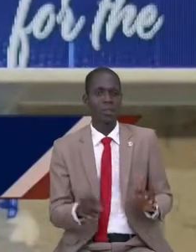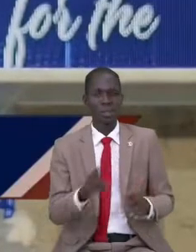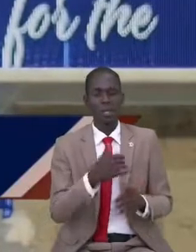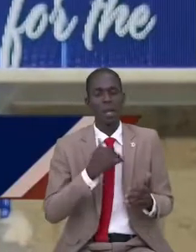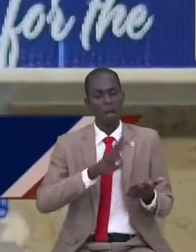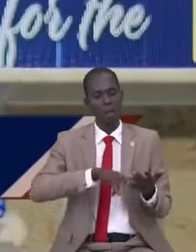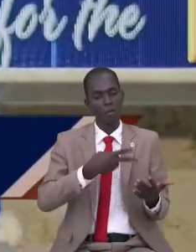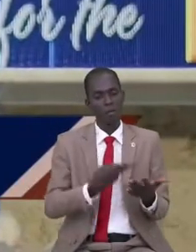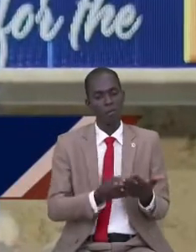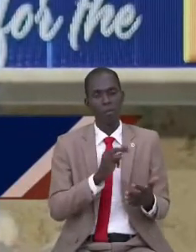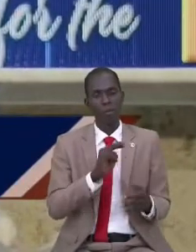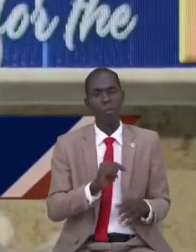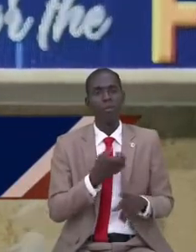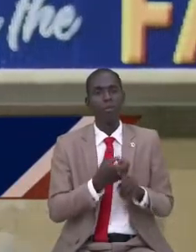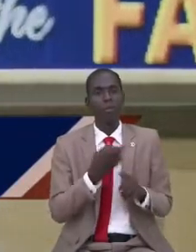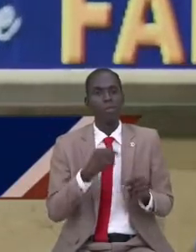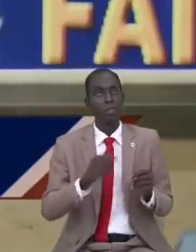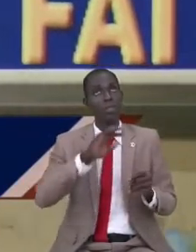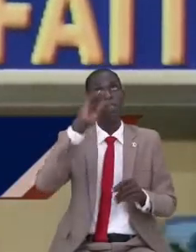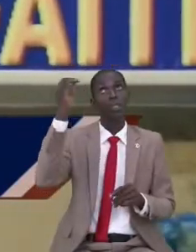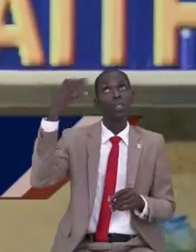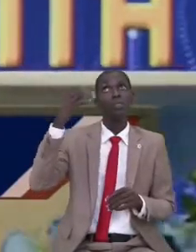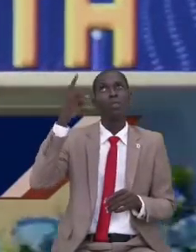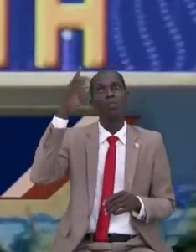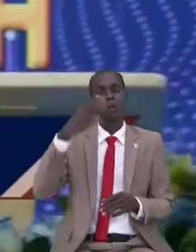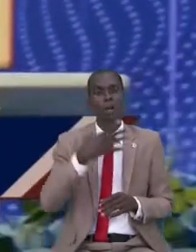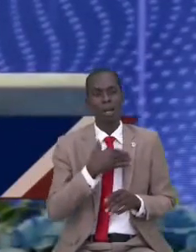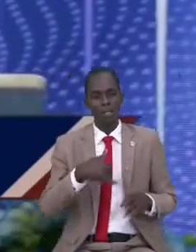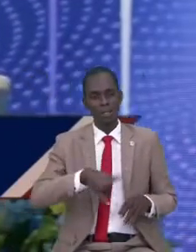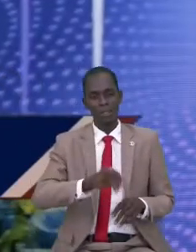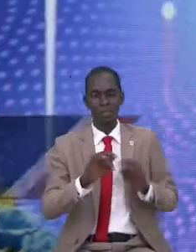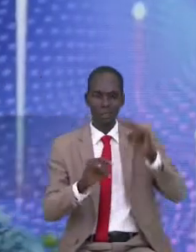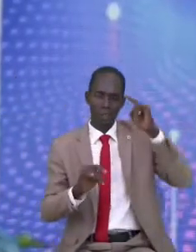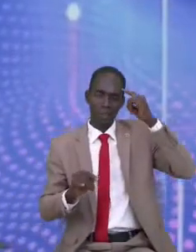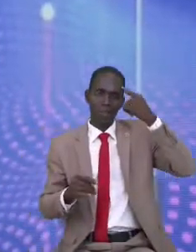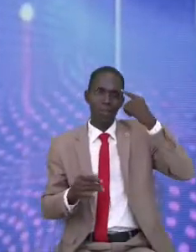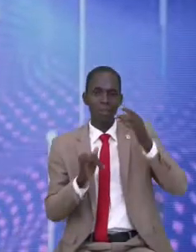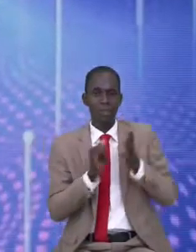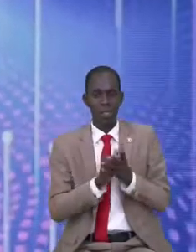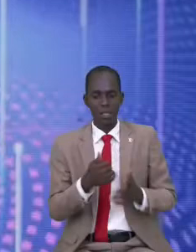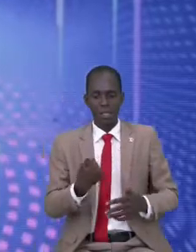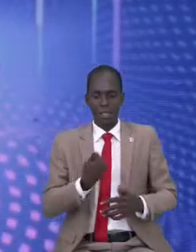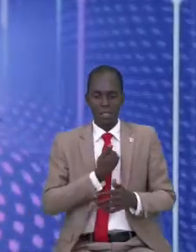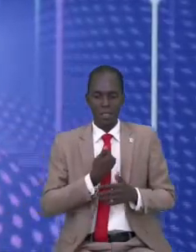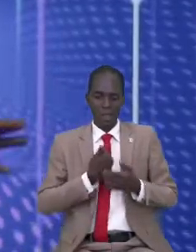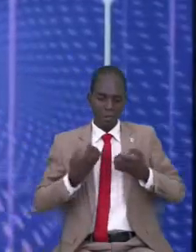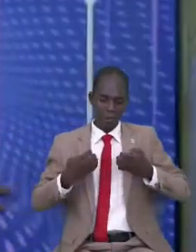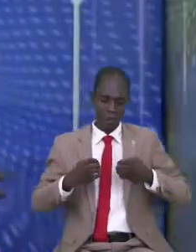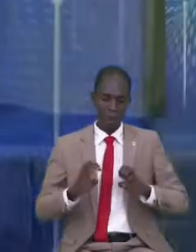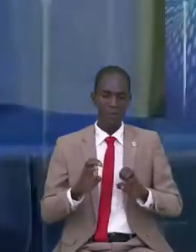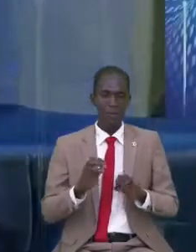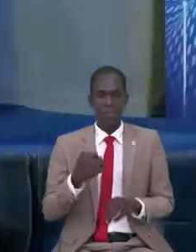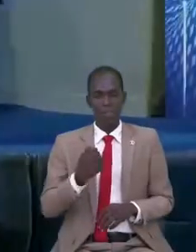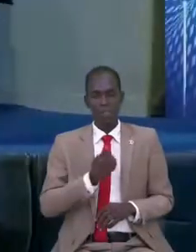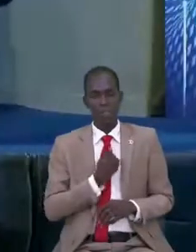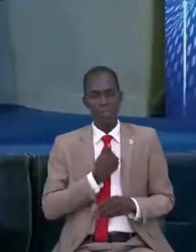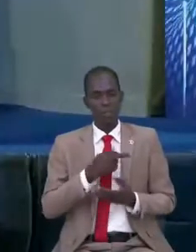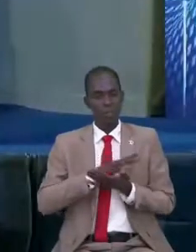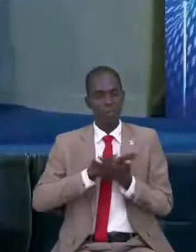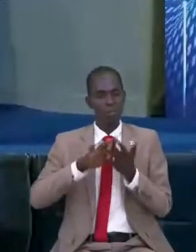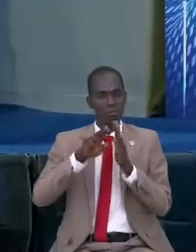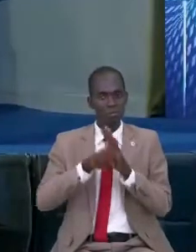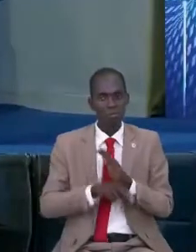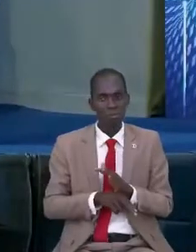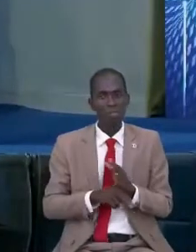the grace of God. And they think now that a self-effort, a self-righteousness,